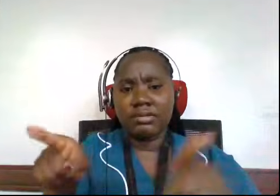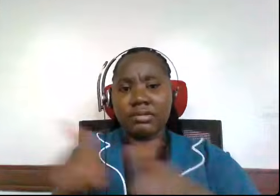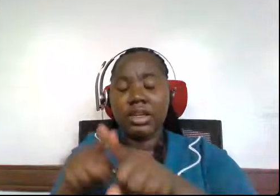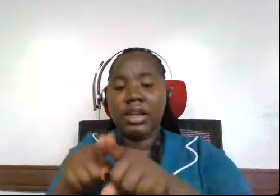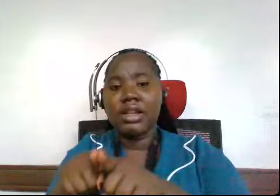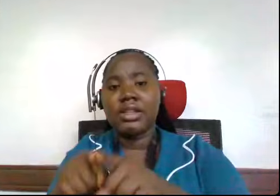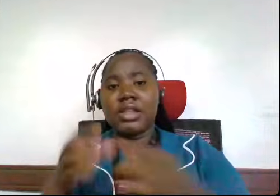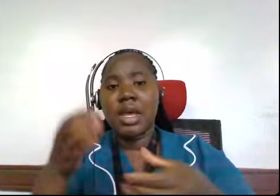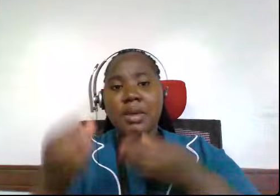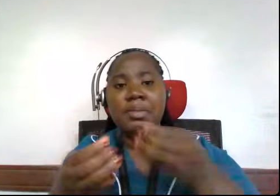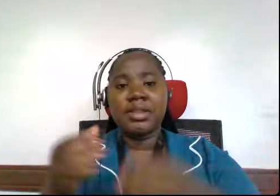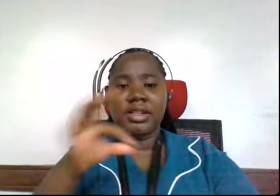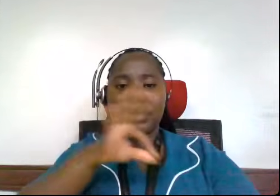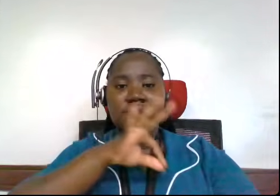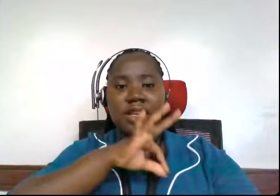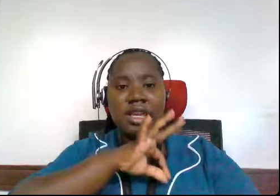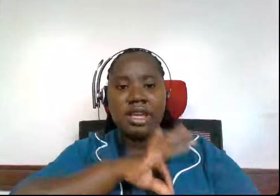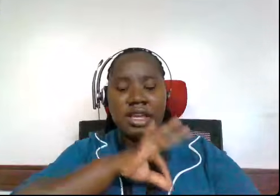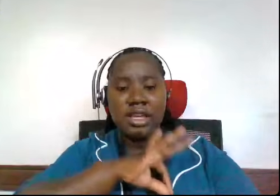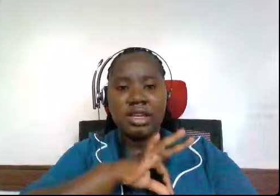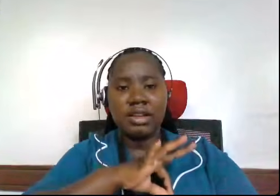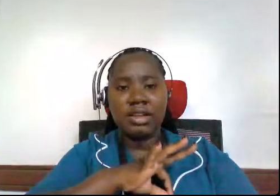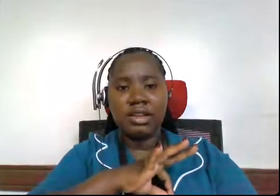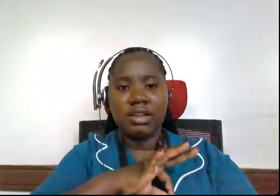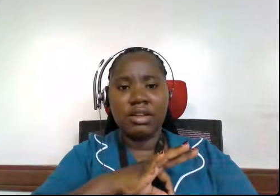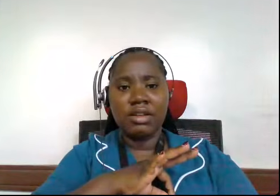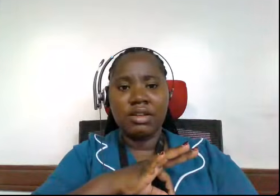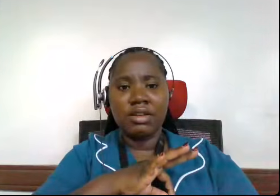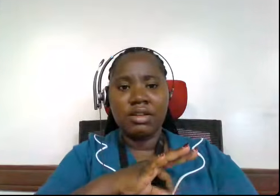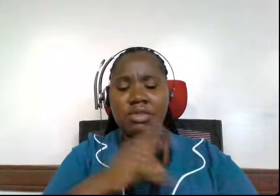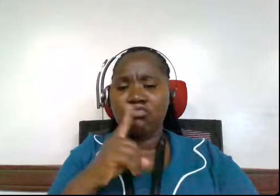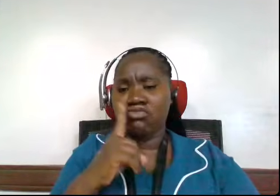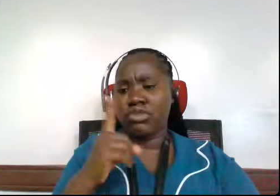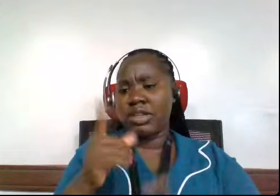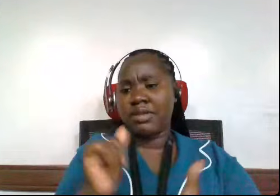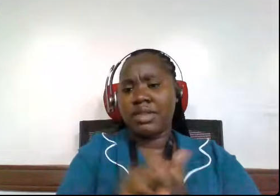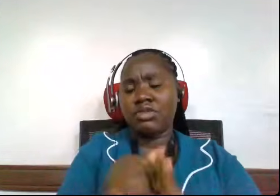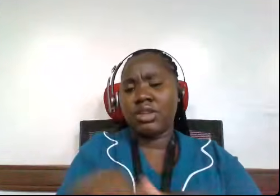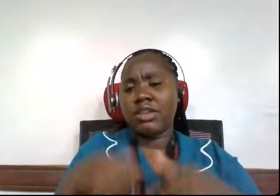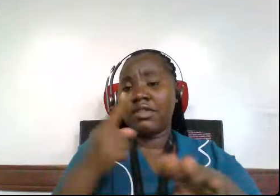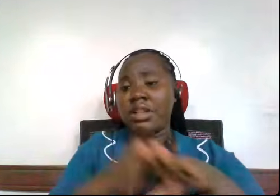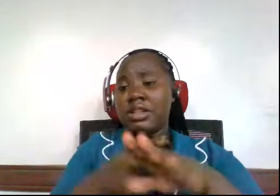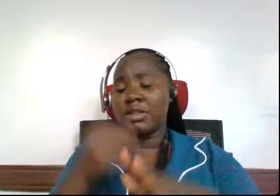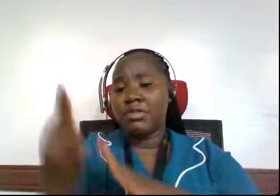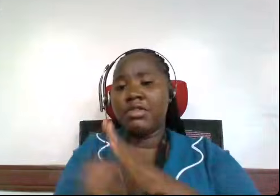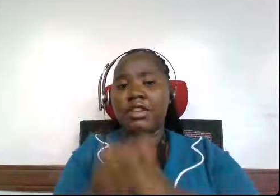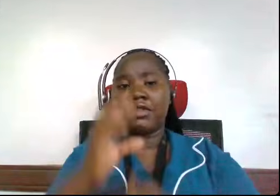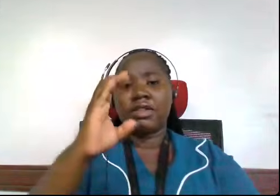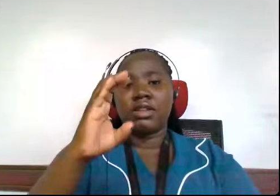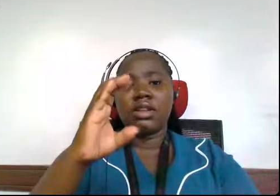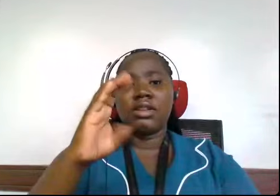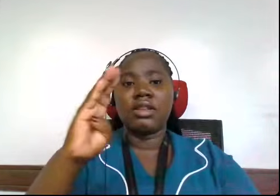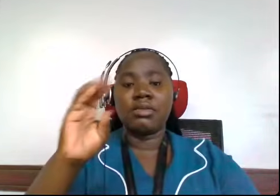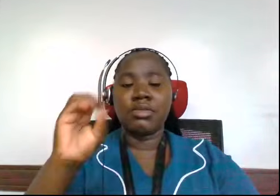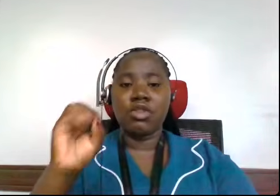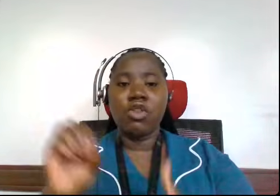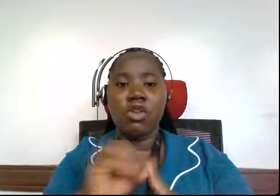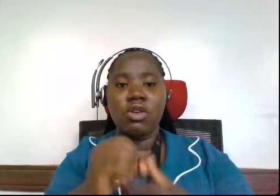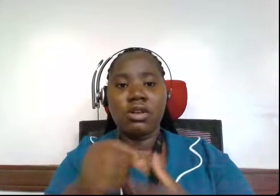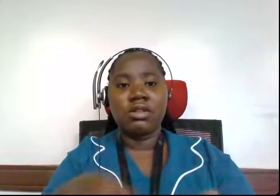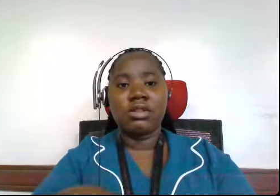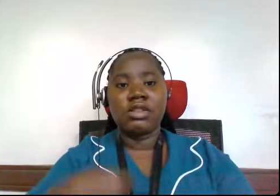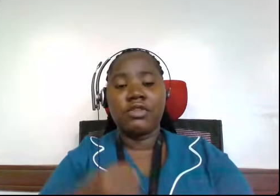the caution that we are giving out is, even as you are filing for your CBO and your self-help group, it will